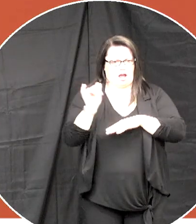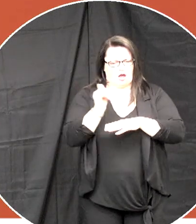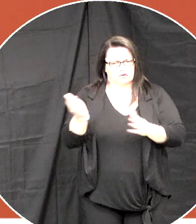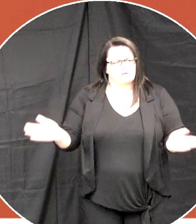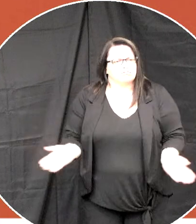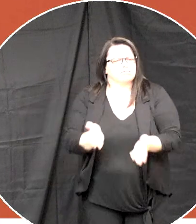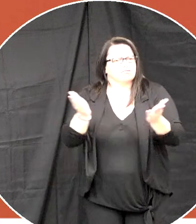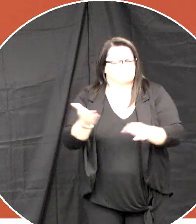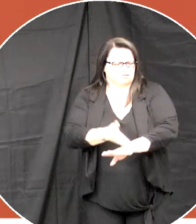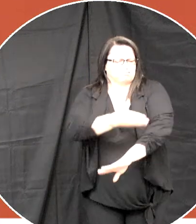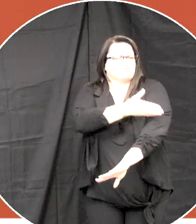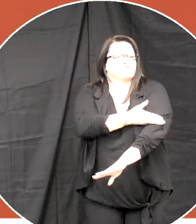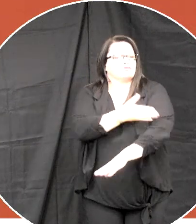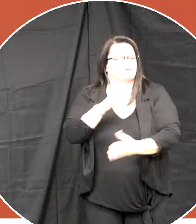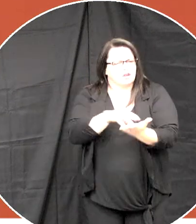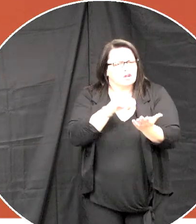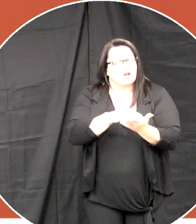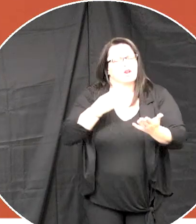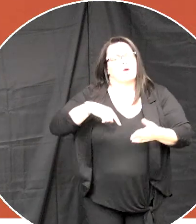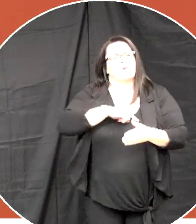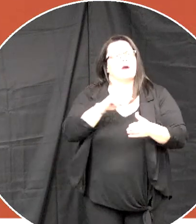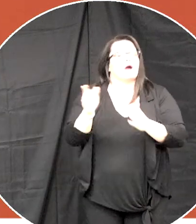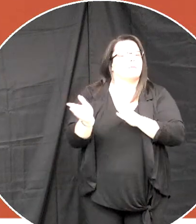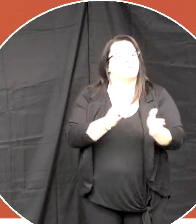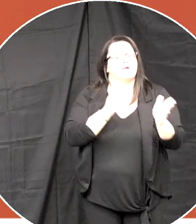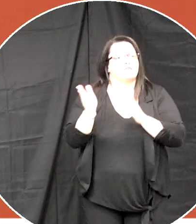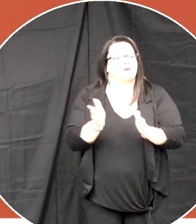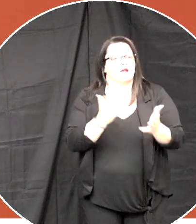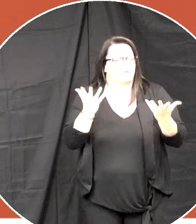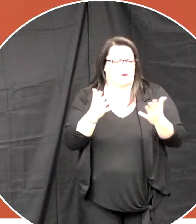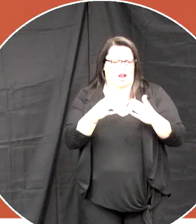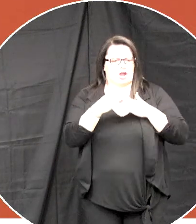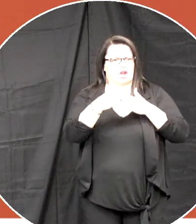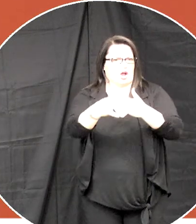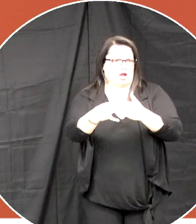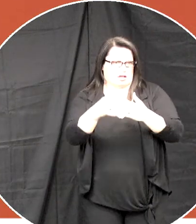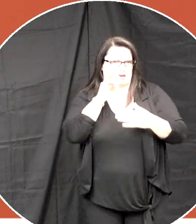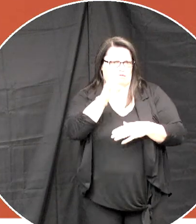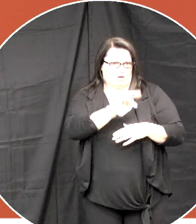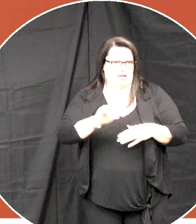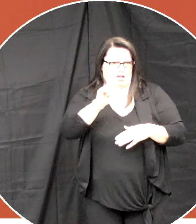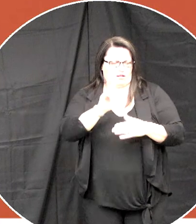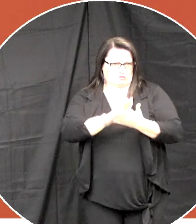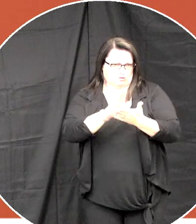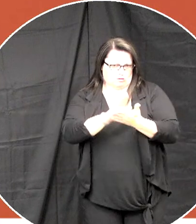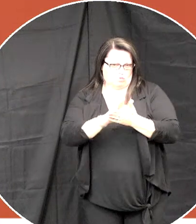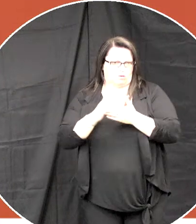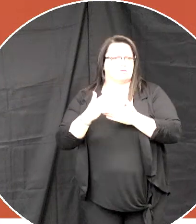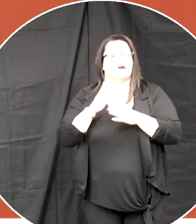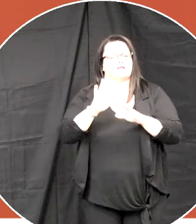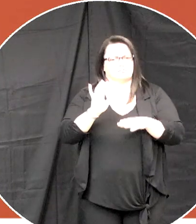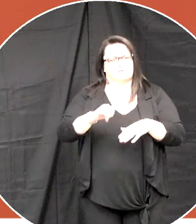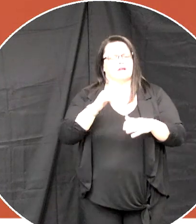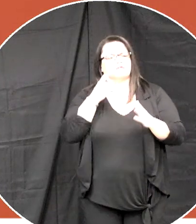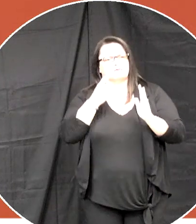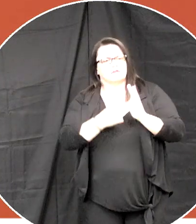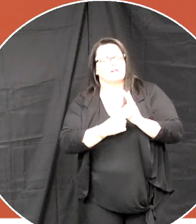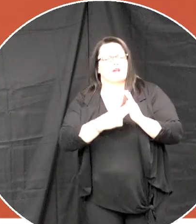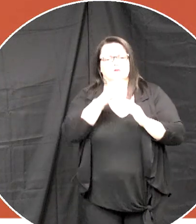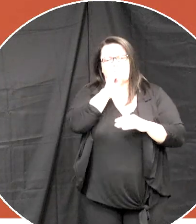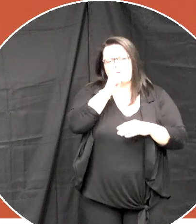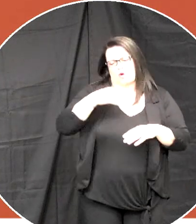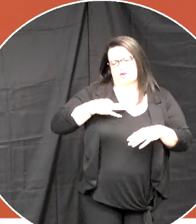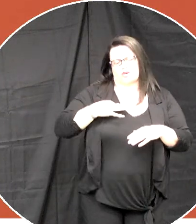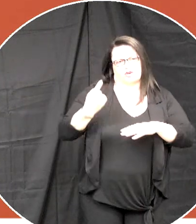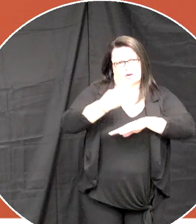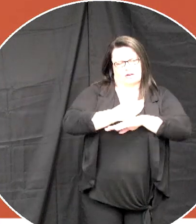educator's guide to residential schools in Newfoundland and Labrador commemorating Orange Shirt Day. It was developed by educators here in this province